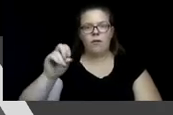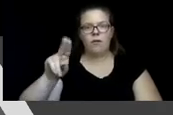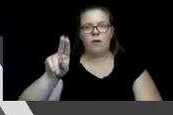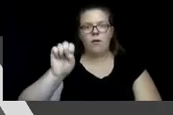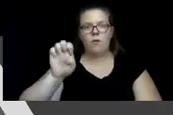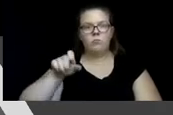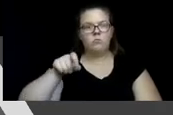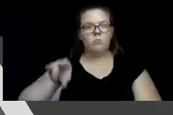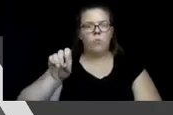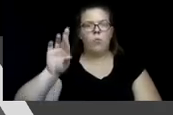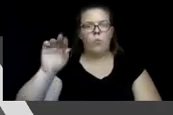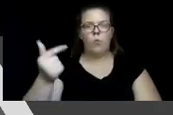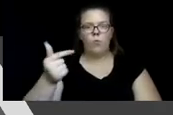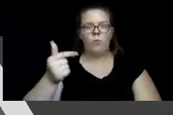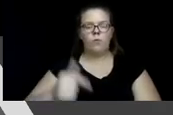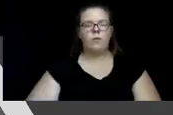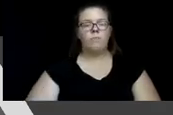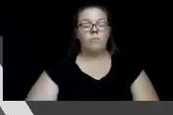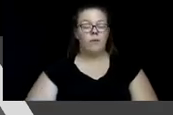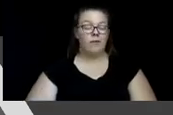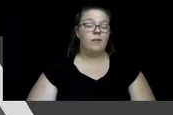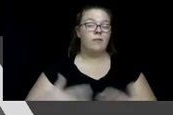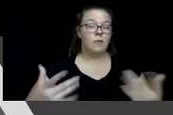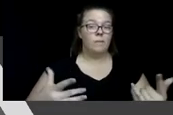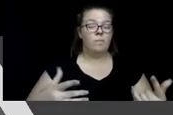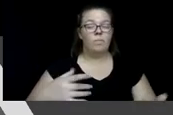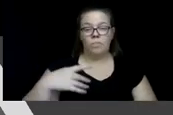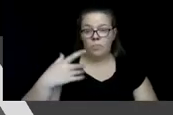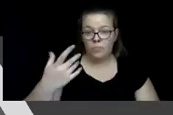And with that, I'm looking to see